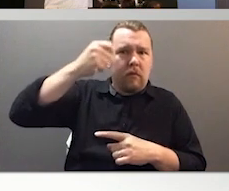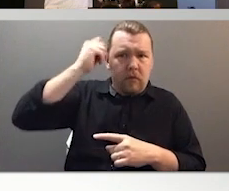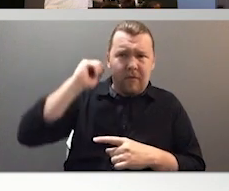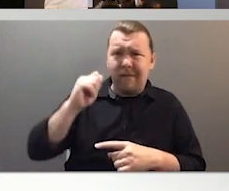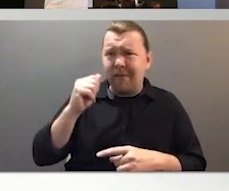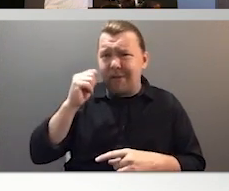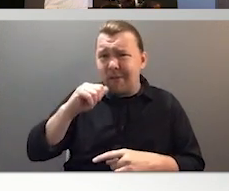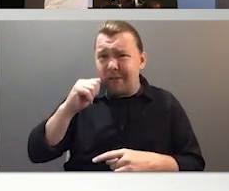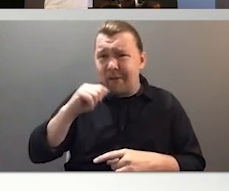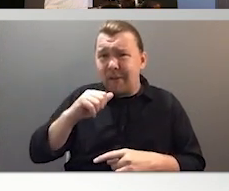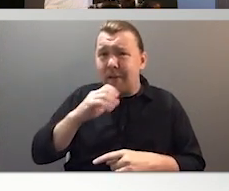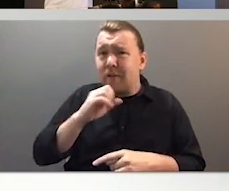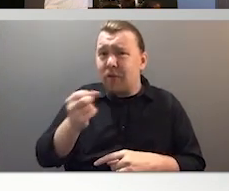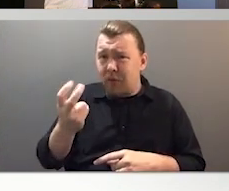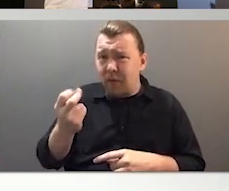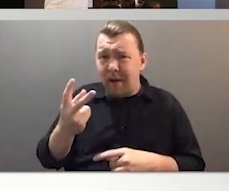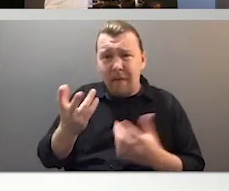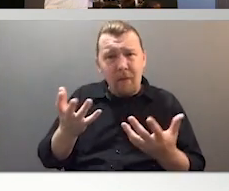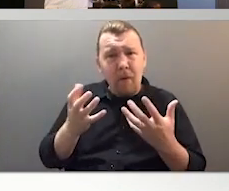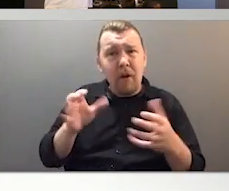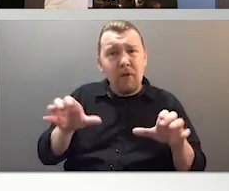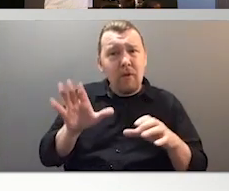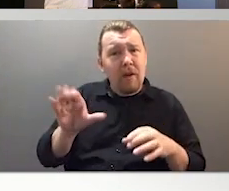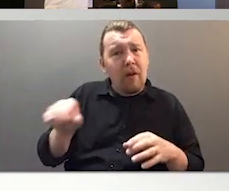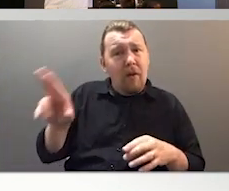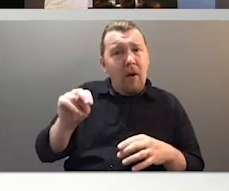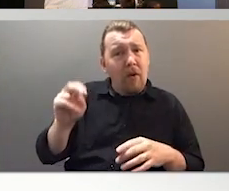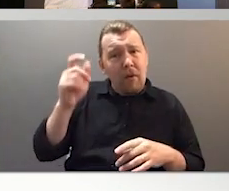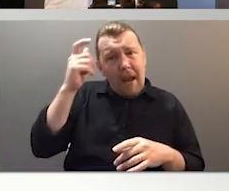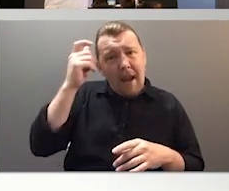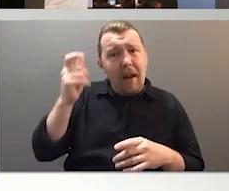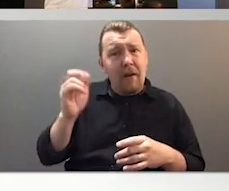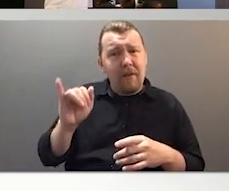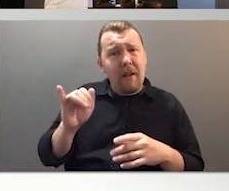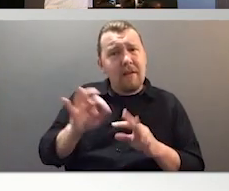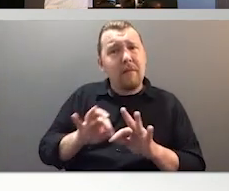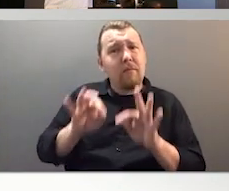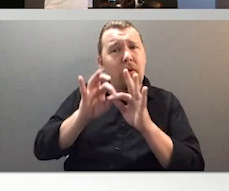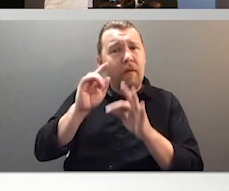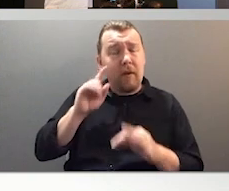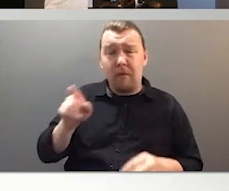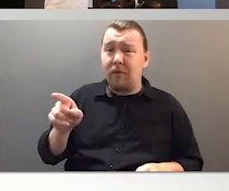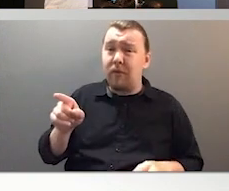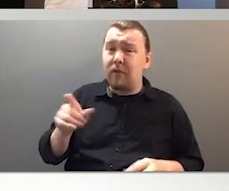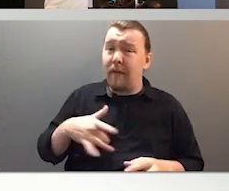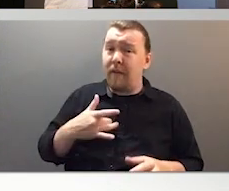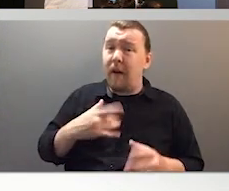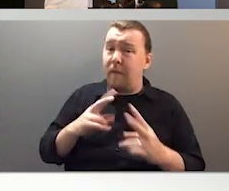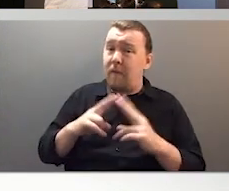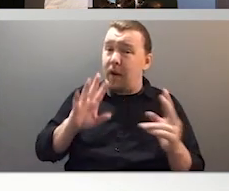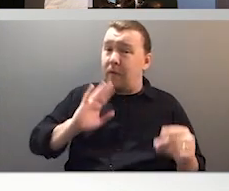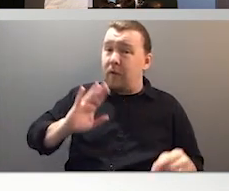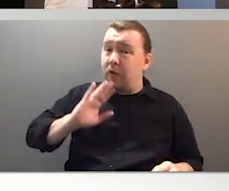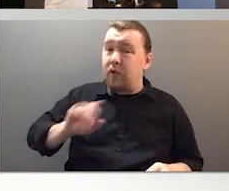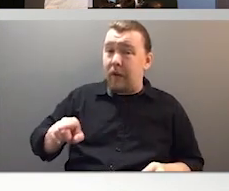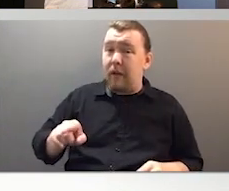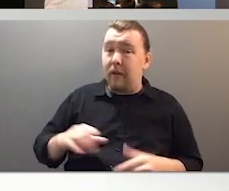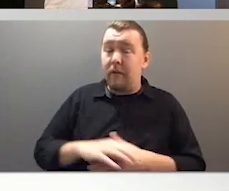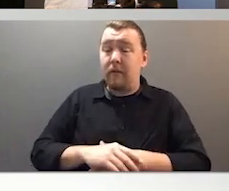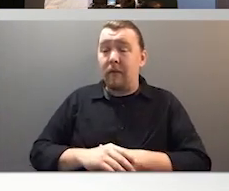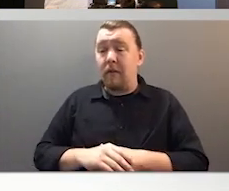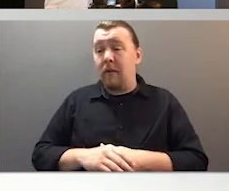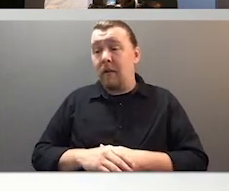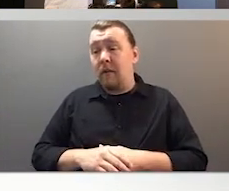their hair. It's like a thing, right? And so she was getting really frustrated. And so